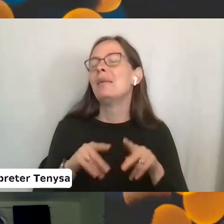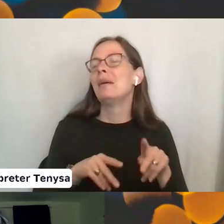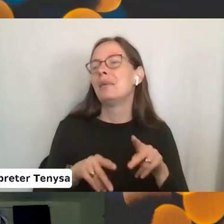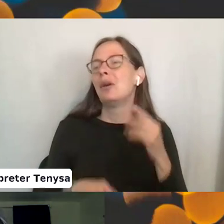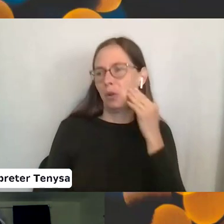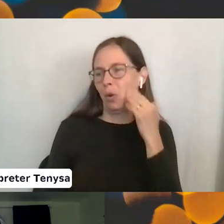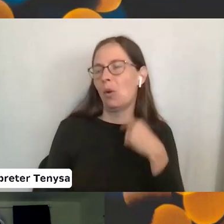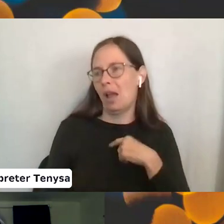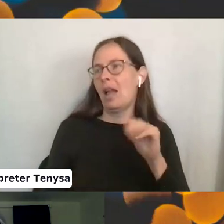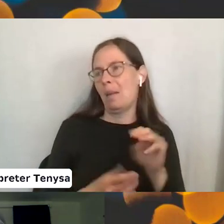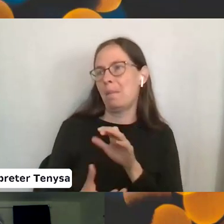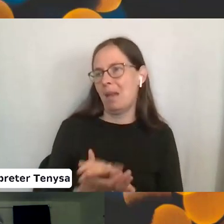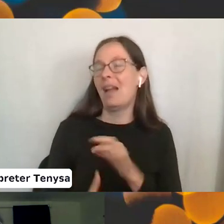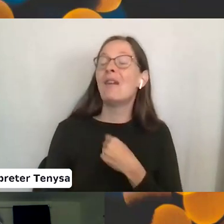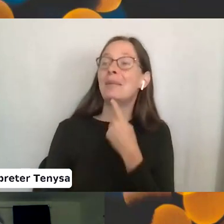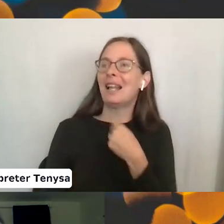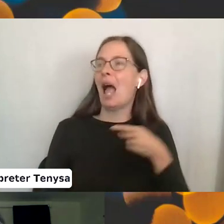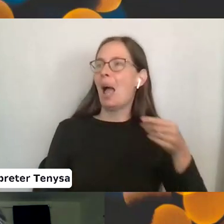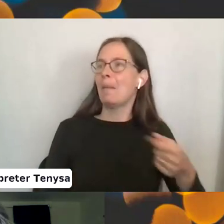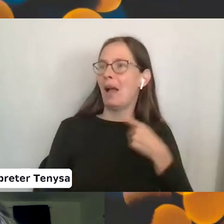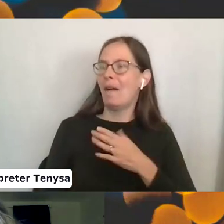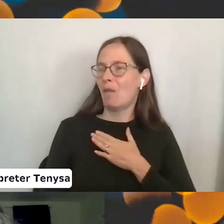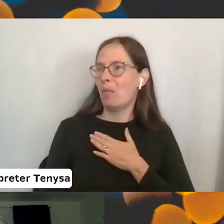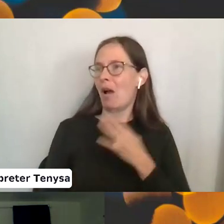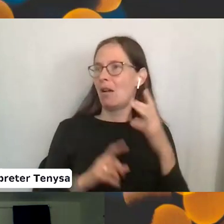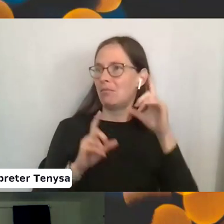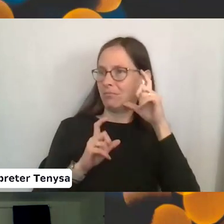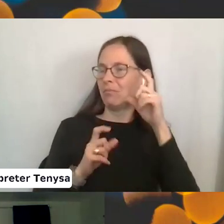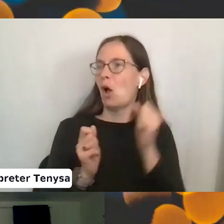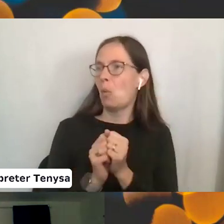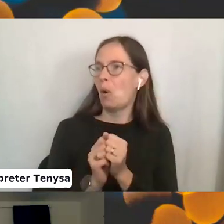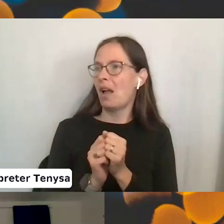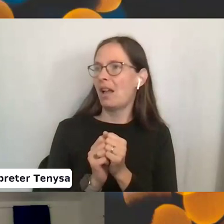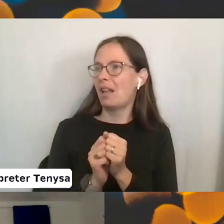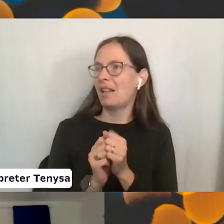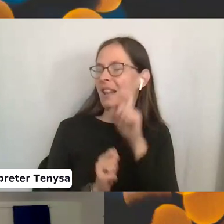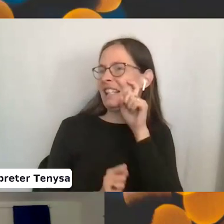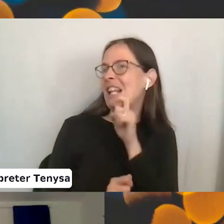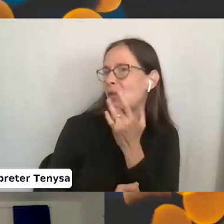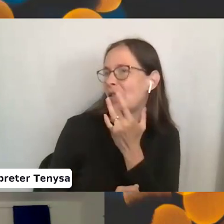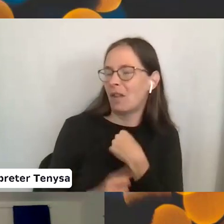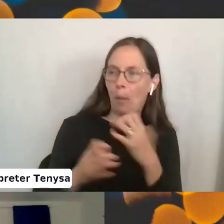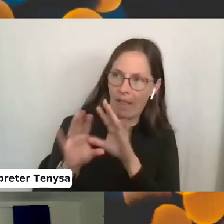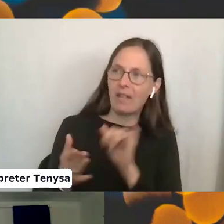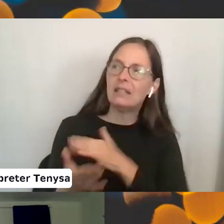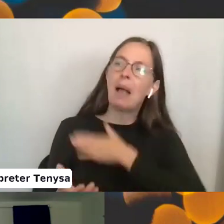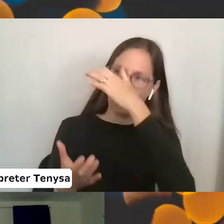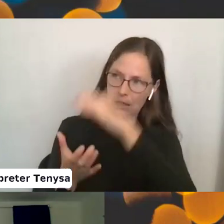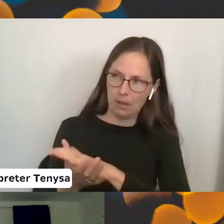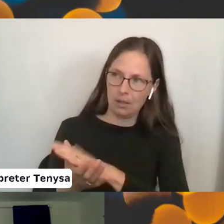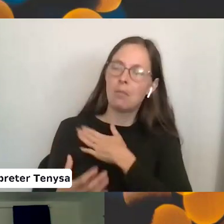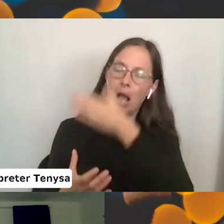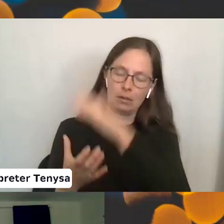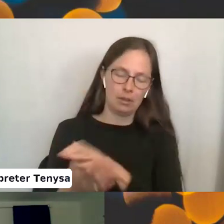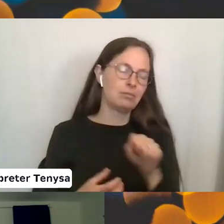that I'm married. So if I'm saying that I'm paying for my headshots with Sexual Favors, I would like to clarify that's my husband. Sure. Yeah, that's my husband. Her husband,